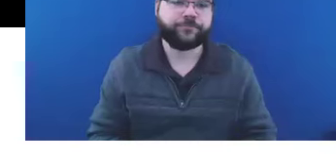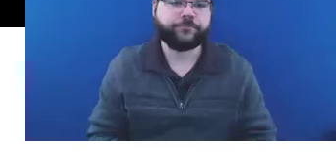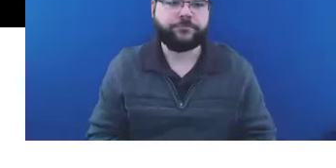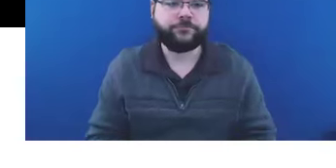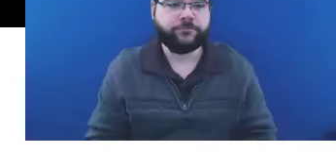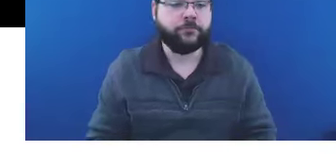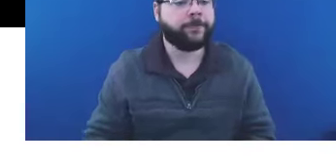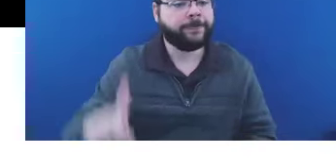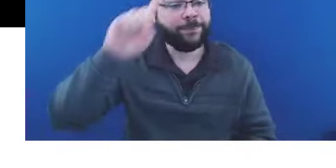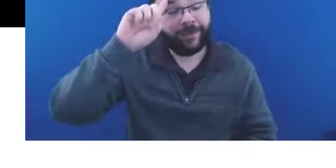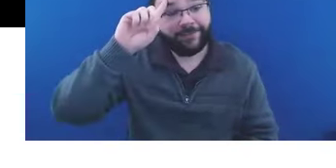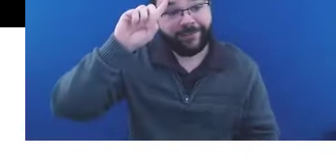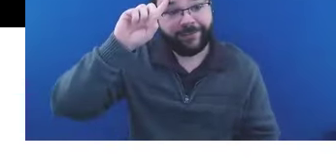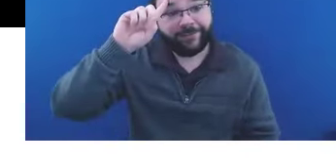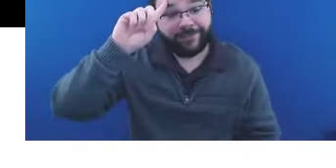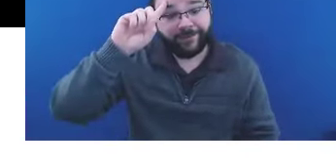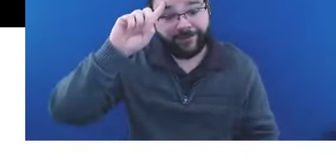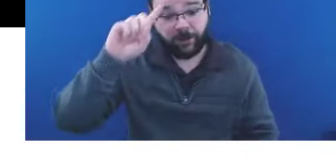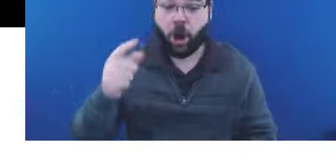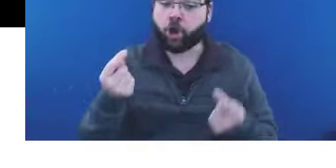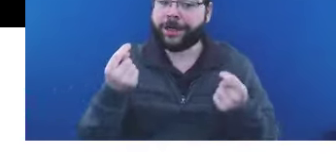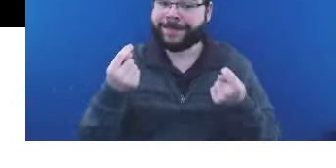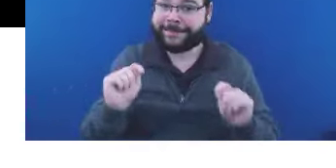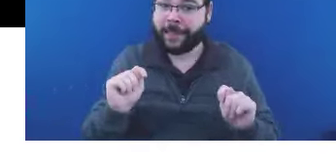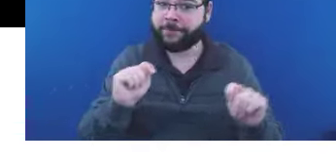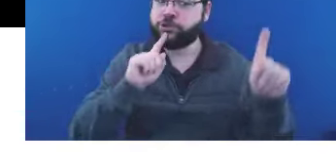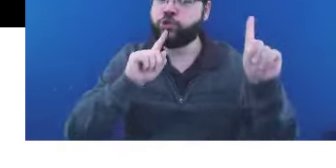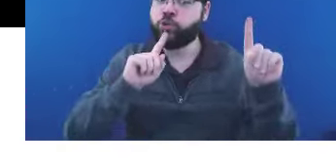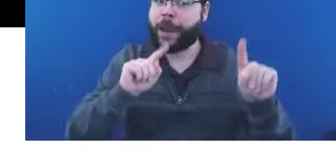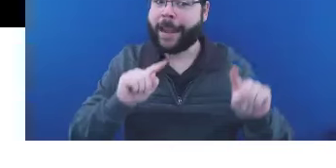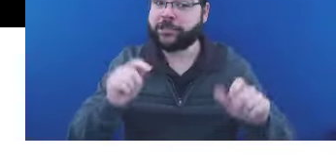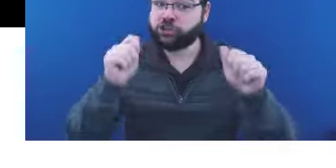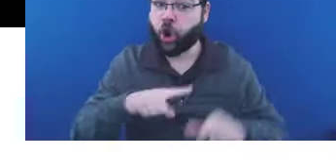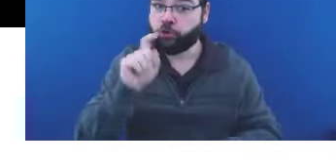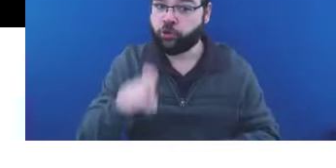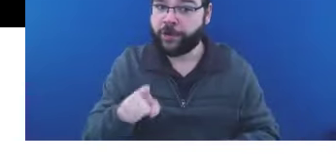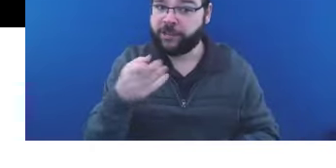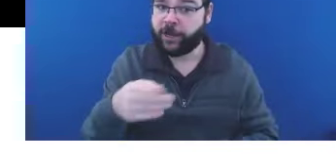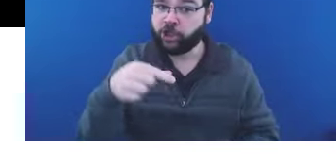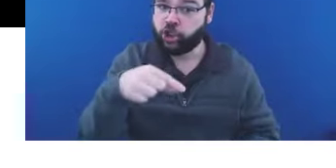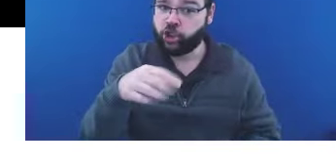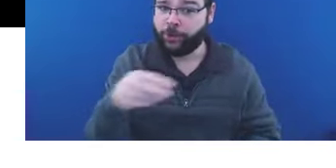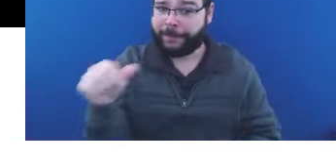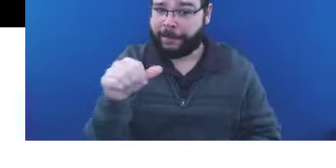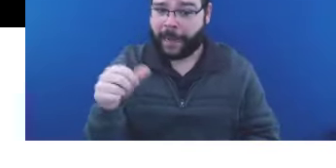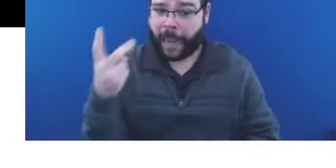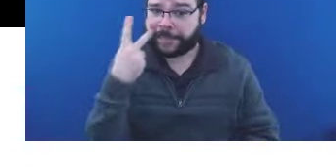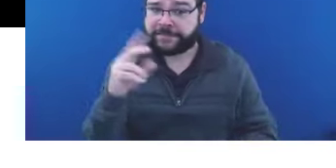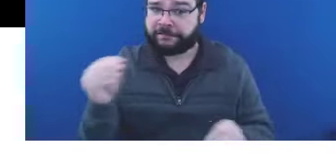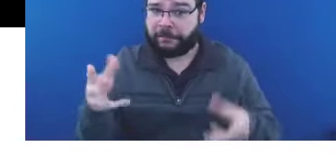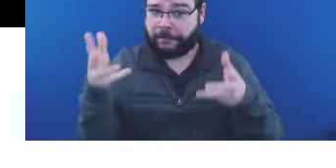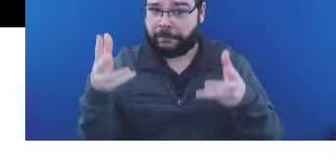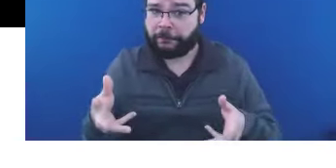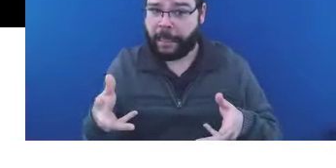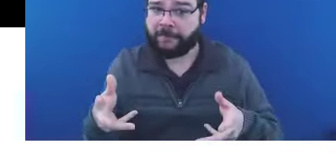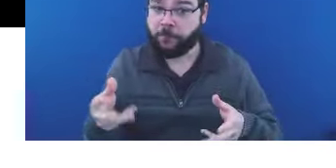So I think our attempt was to answer all the questions in the Q&A, and I believe that we did that. There's none outstanding that I'm aware of, and anyone